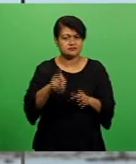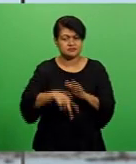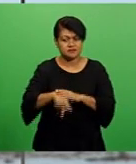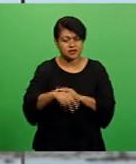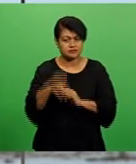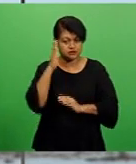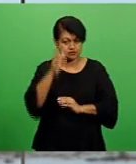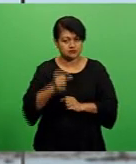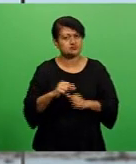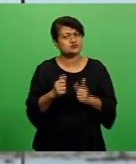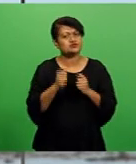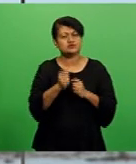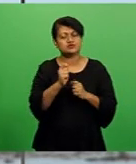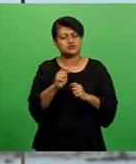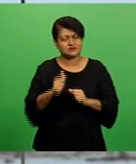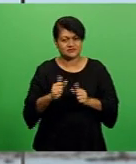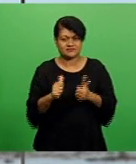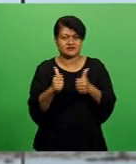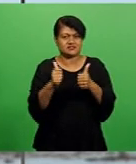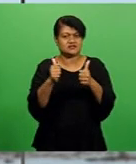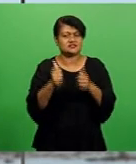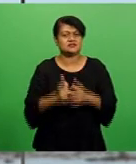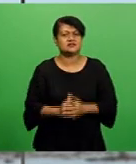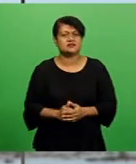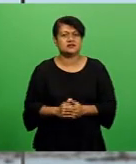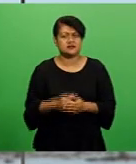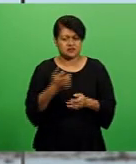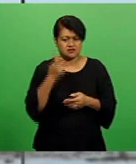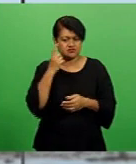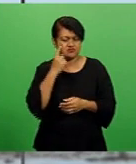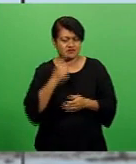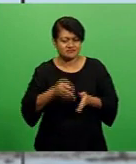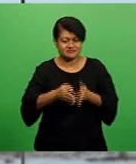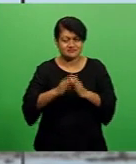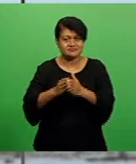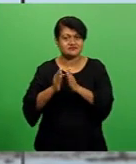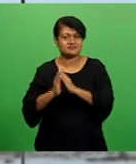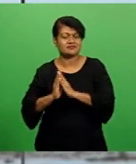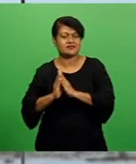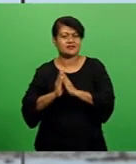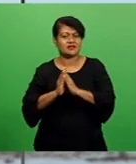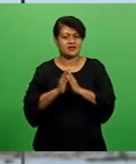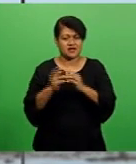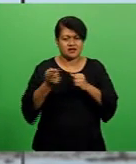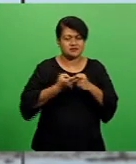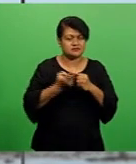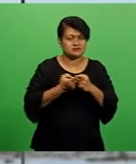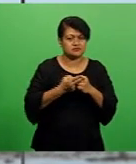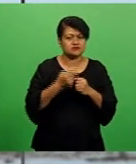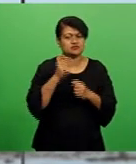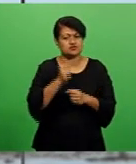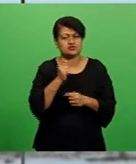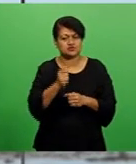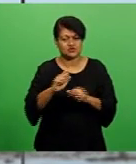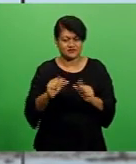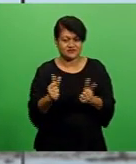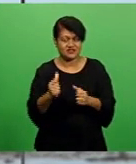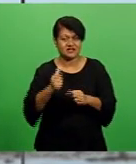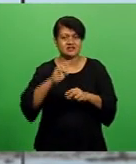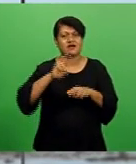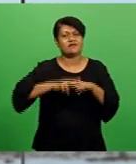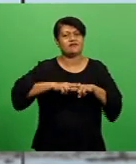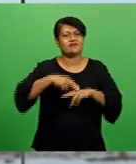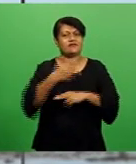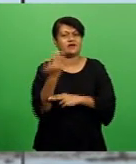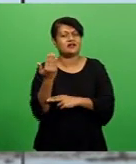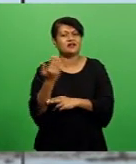complete. Australian Defence Force engineers carrying out reconstruction and repairs hope to finish everything by Friday. Eleanor Turangaivu